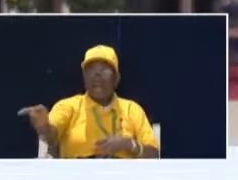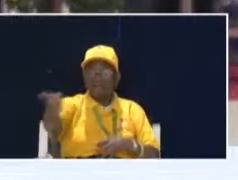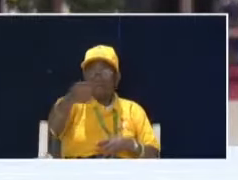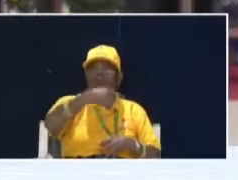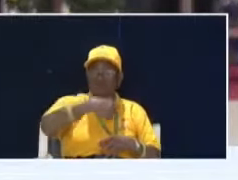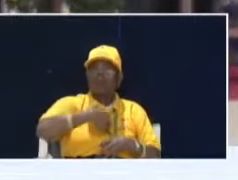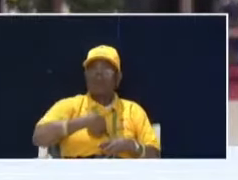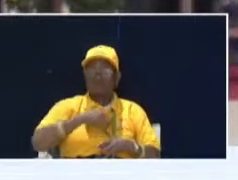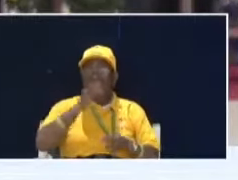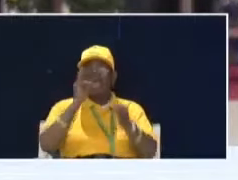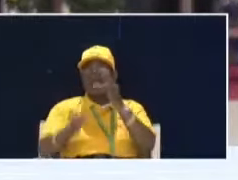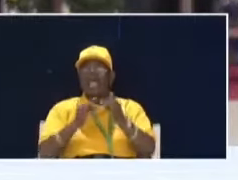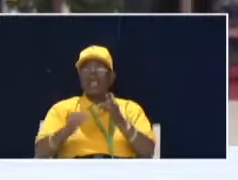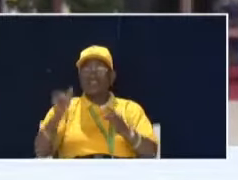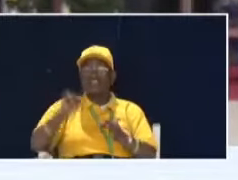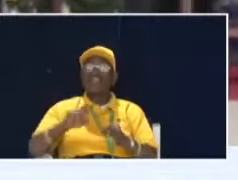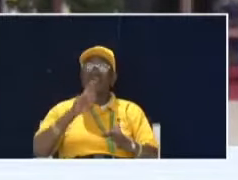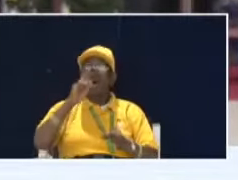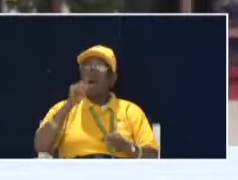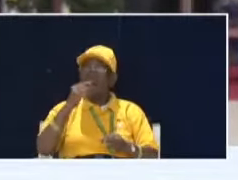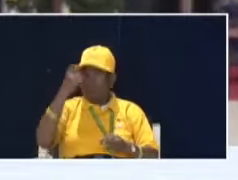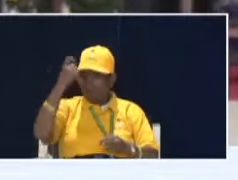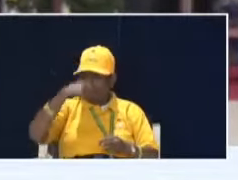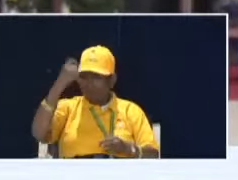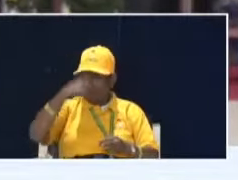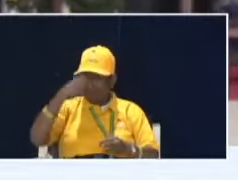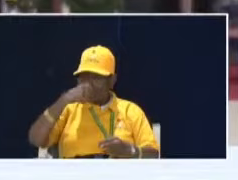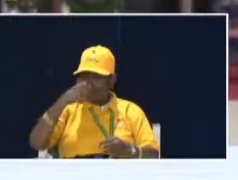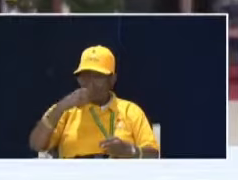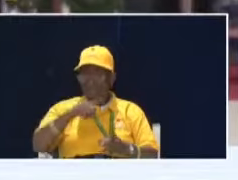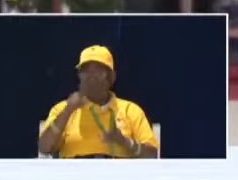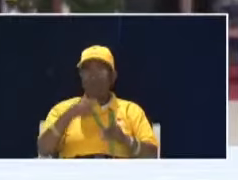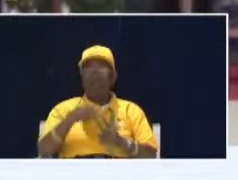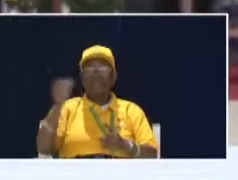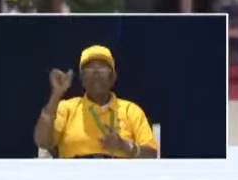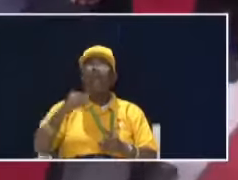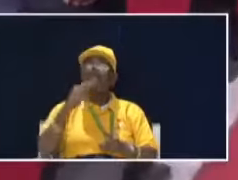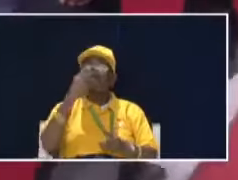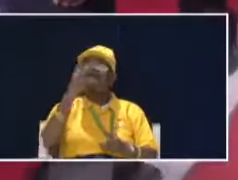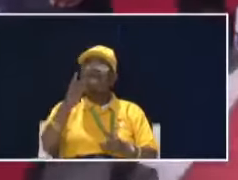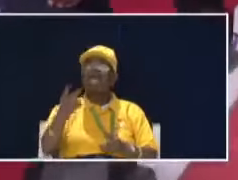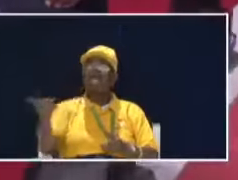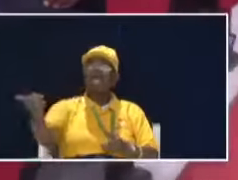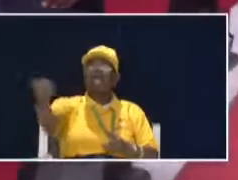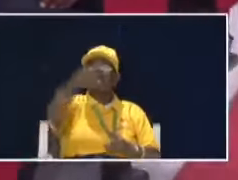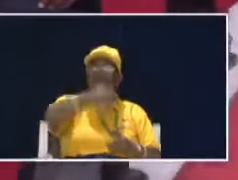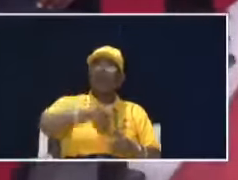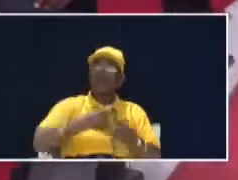if they are wise, when they see you coming, they will run.